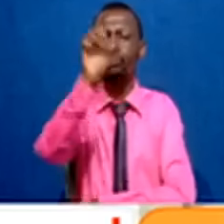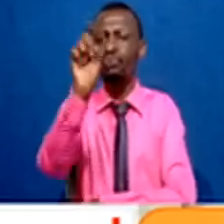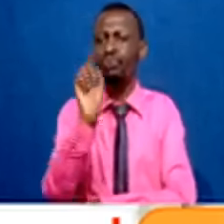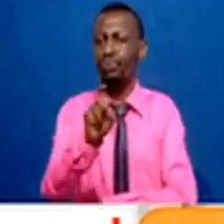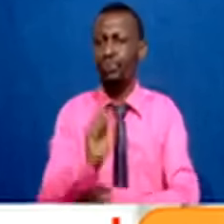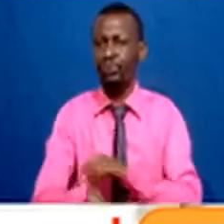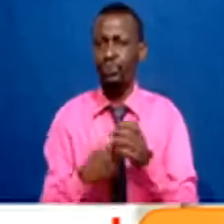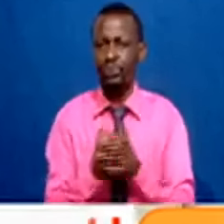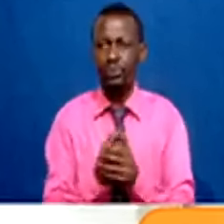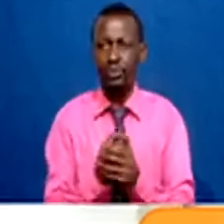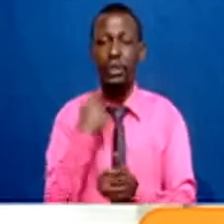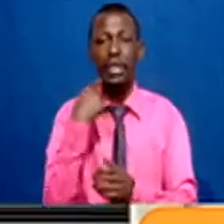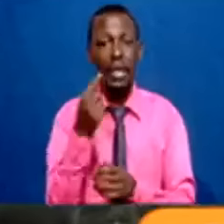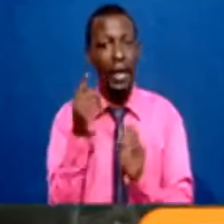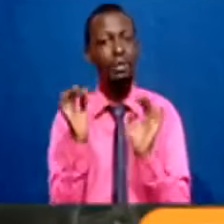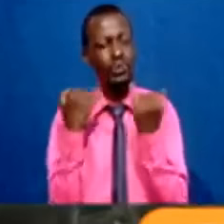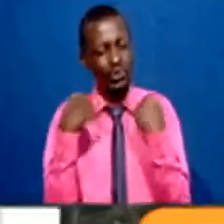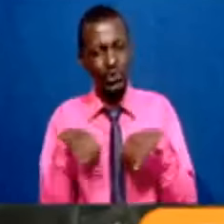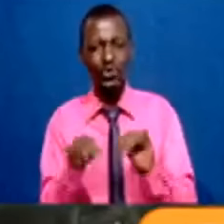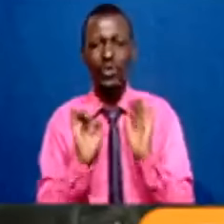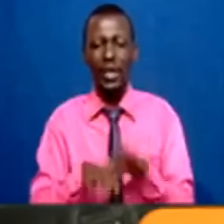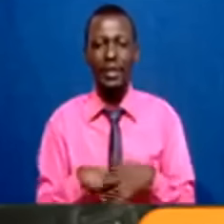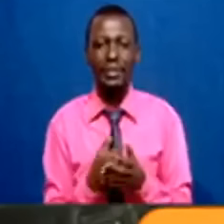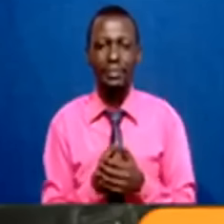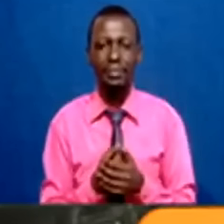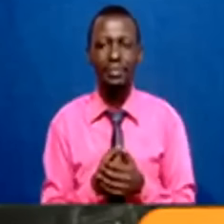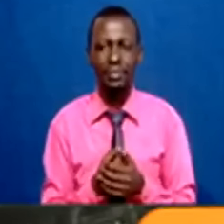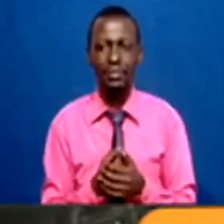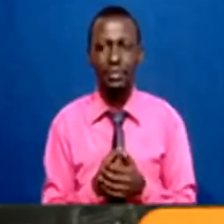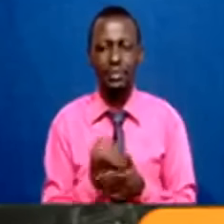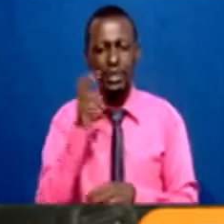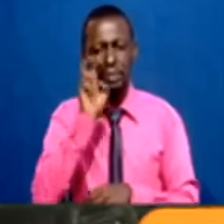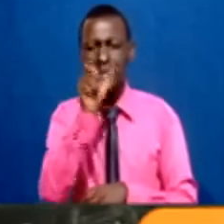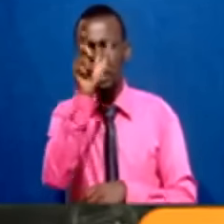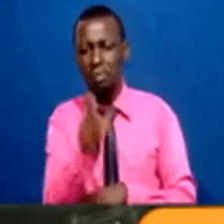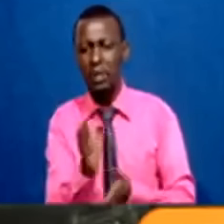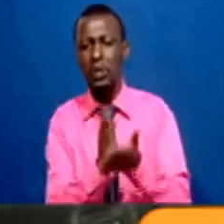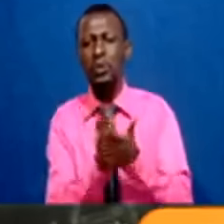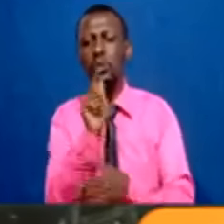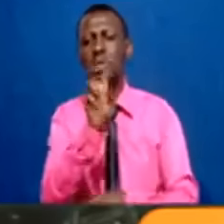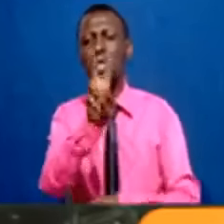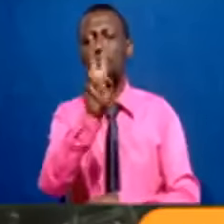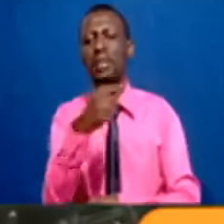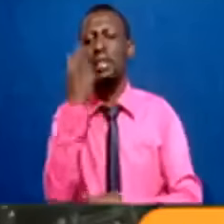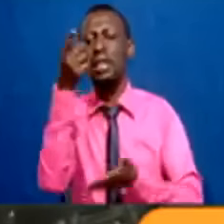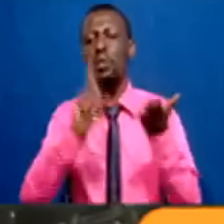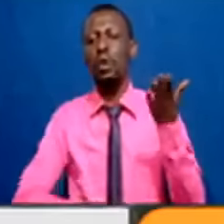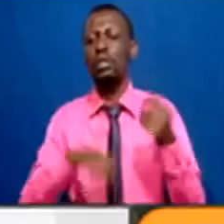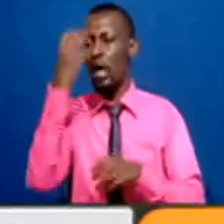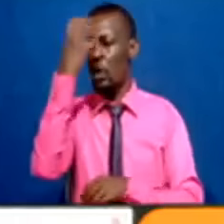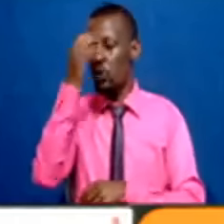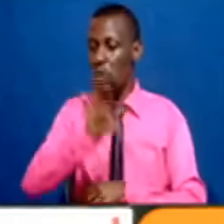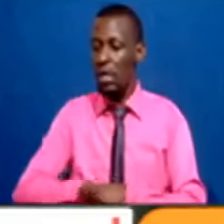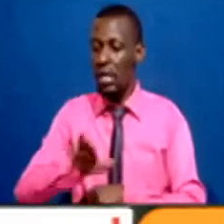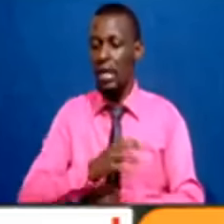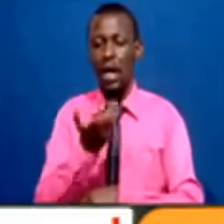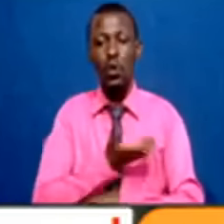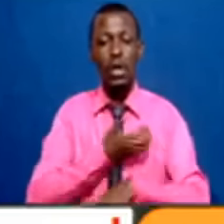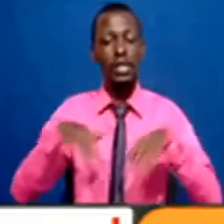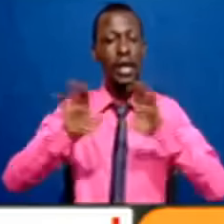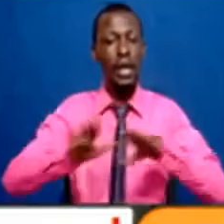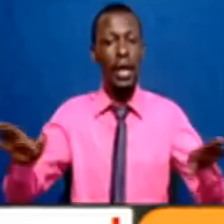Me, I want to dare wajaribu. Ate naona mtu kwa hiyo karuninga. Akisema kama Ruto hako na shamba hapa.